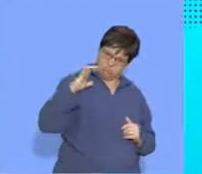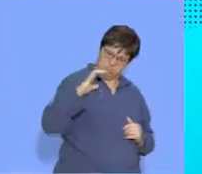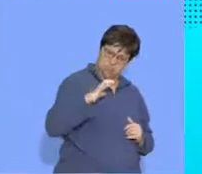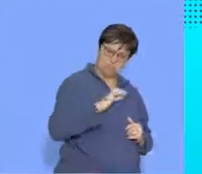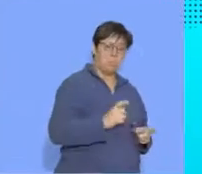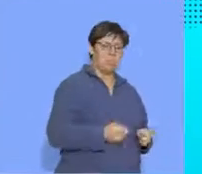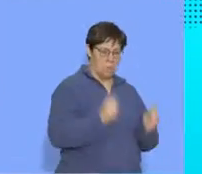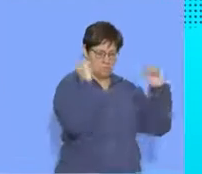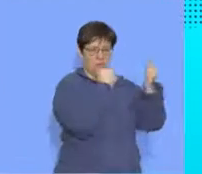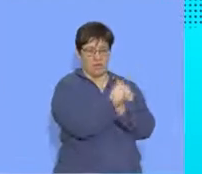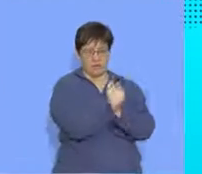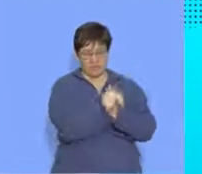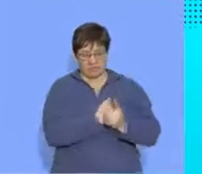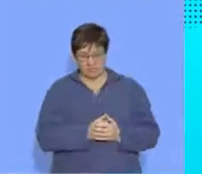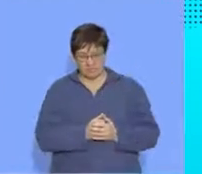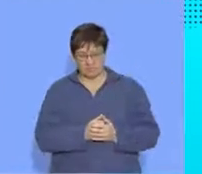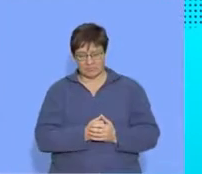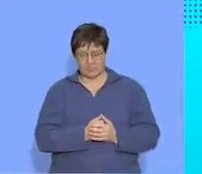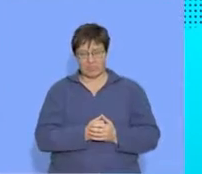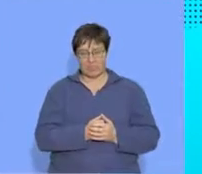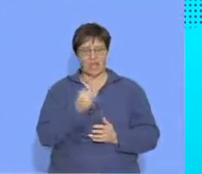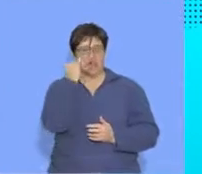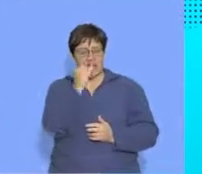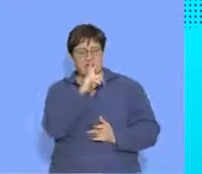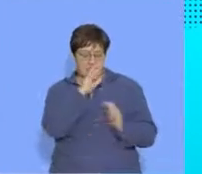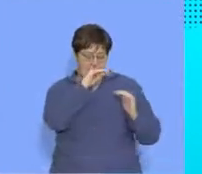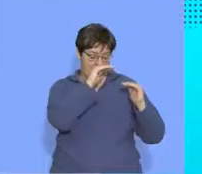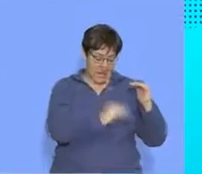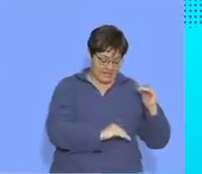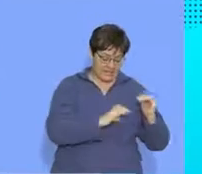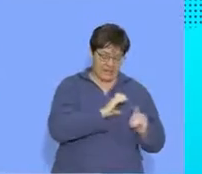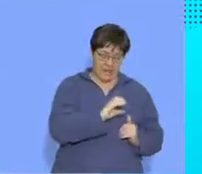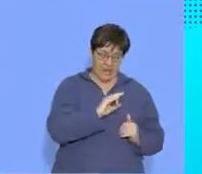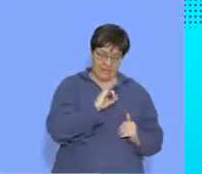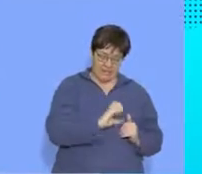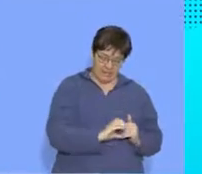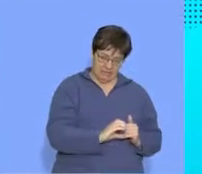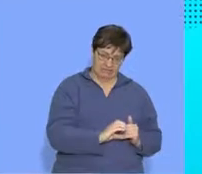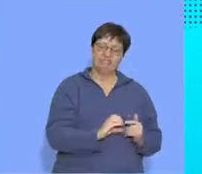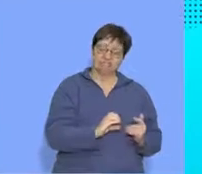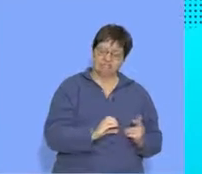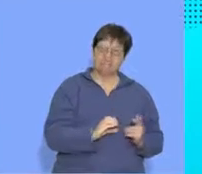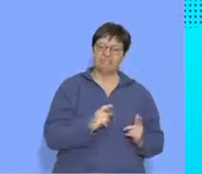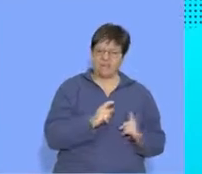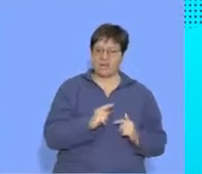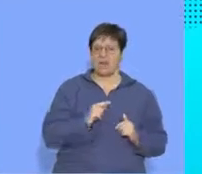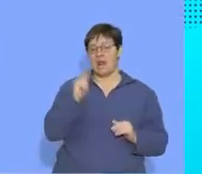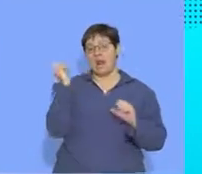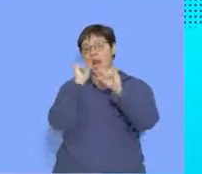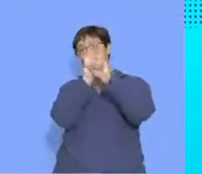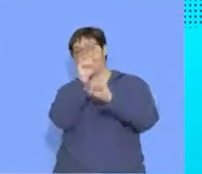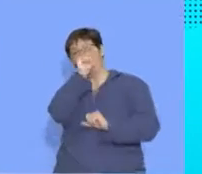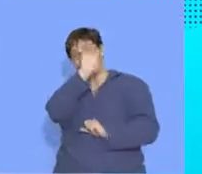And so the idea behind that was if we reduce the global emissions of ozone, we would eventually be able to reduce the impact that it was